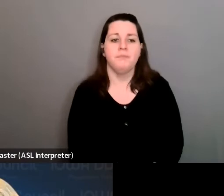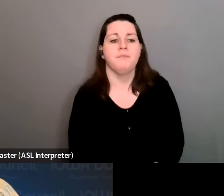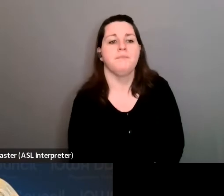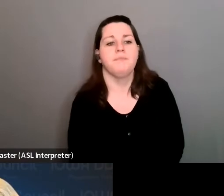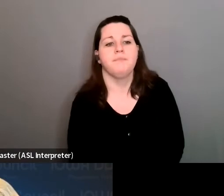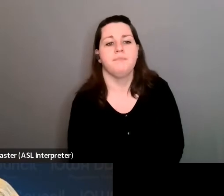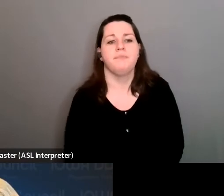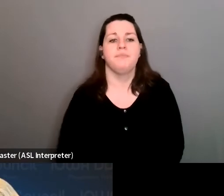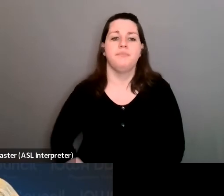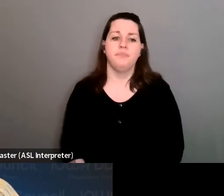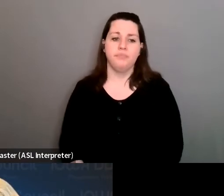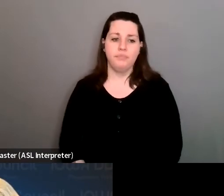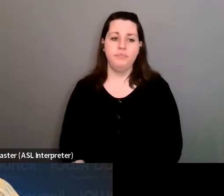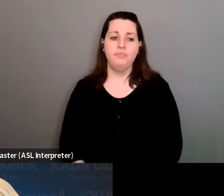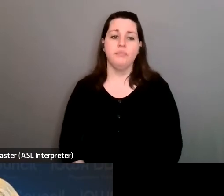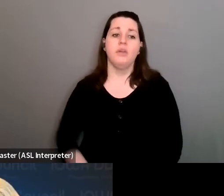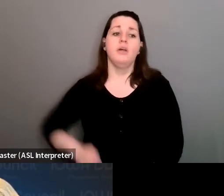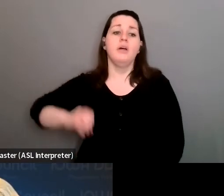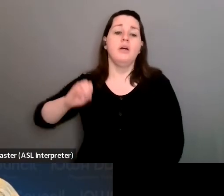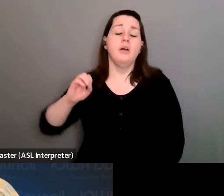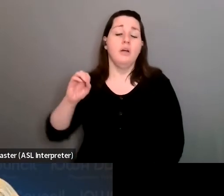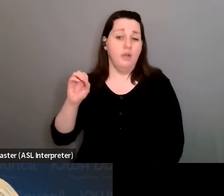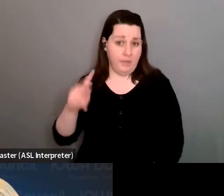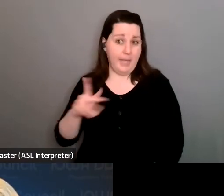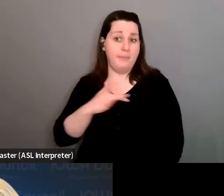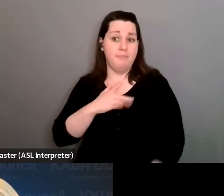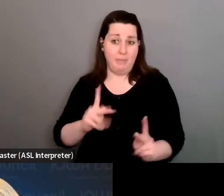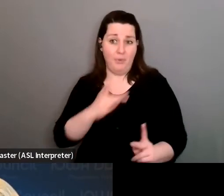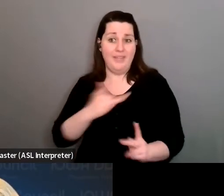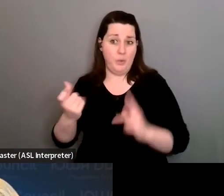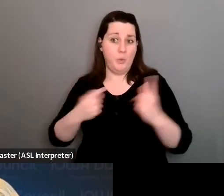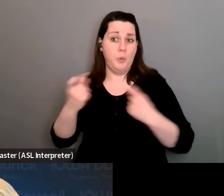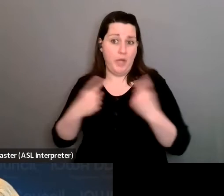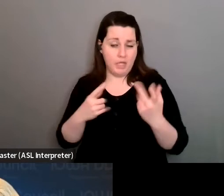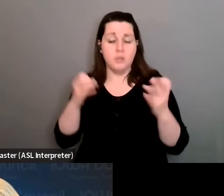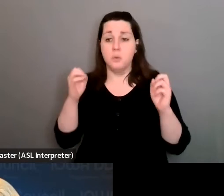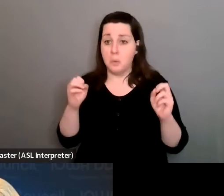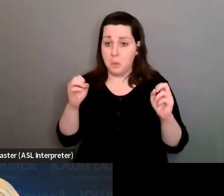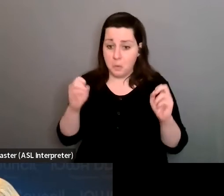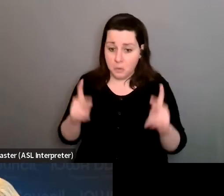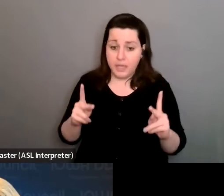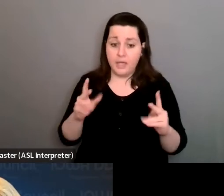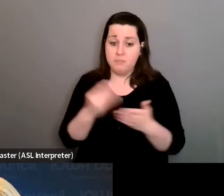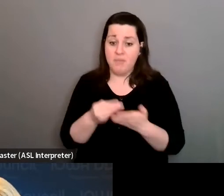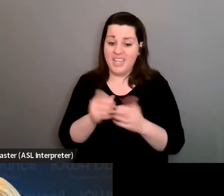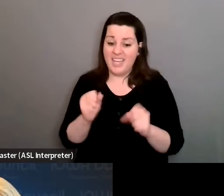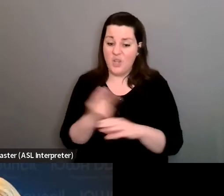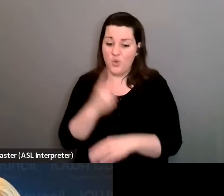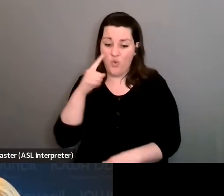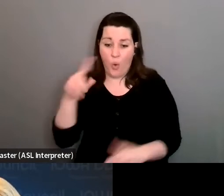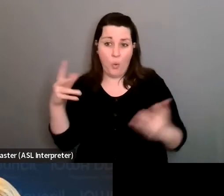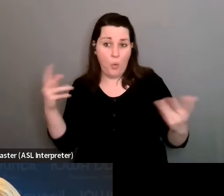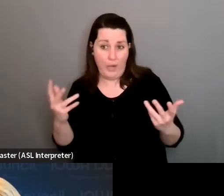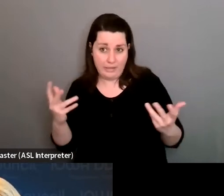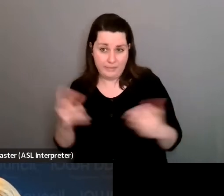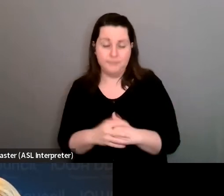All right. So one of the biggest questions we always get is, well, what can I use the money for? And as